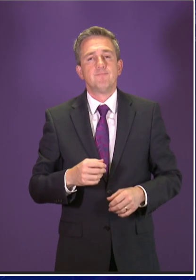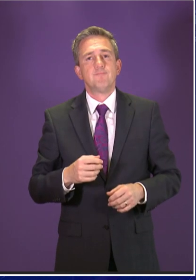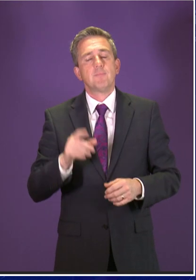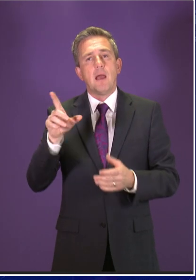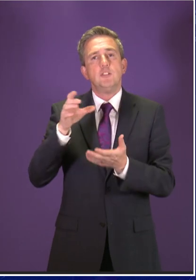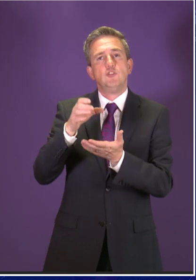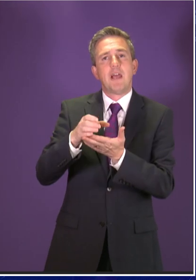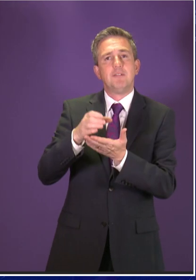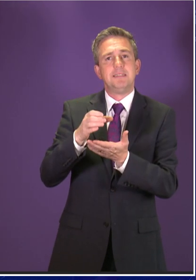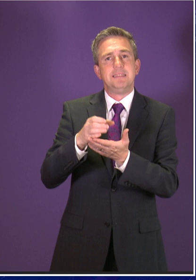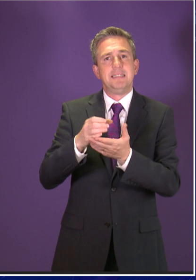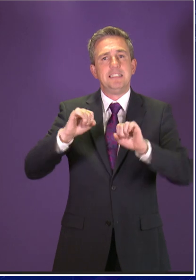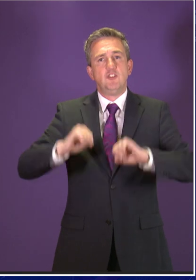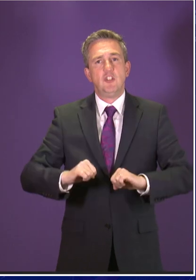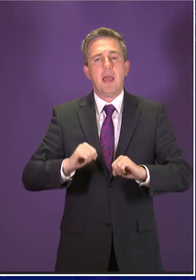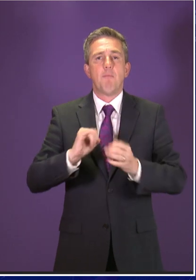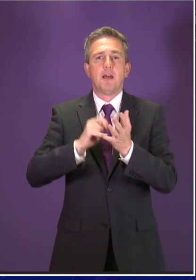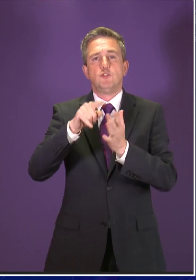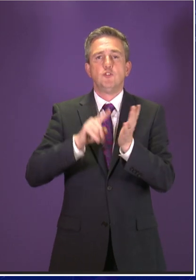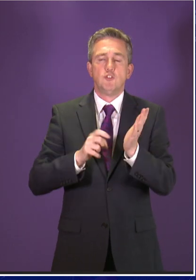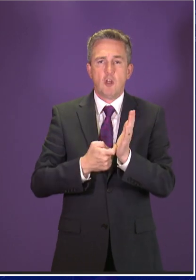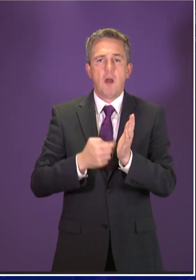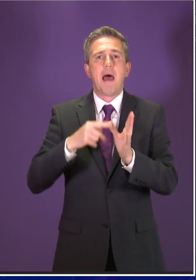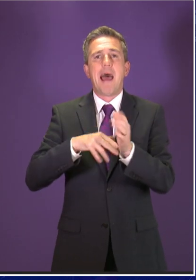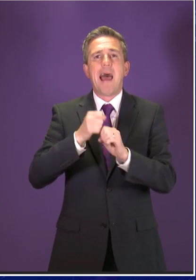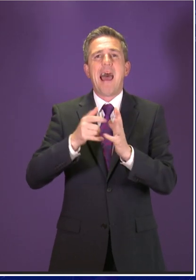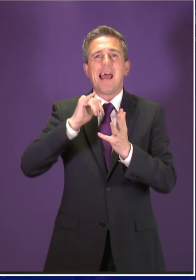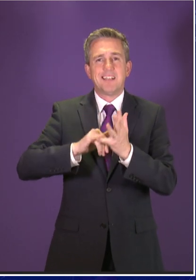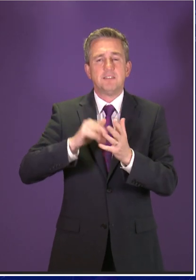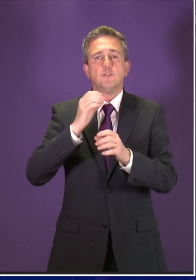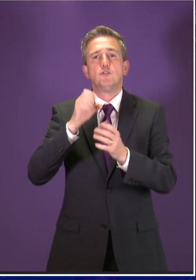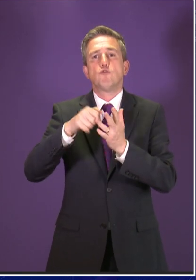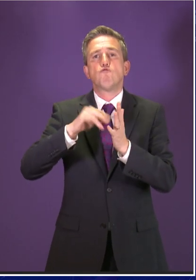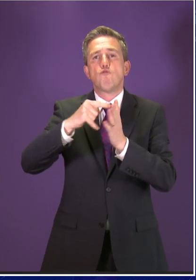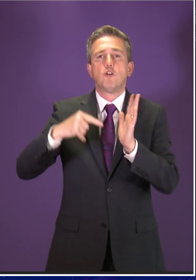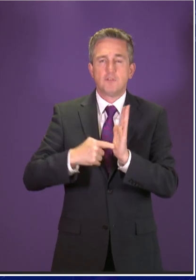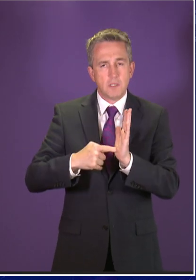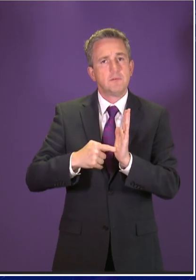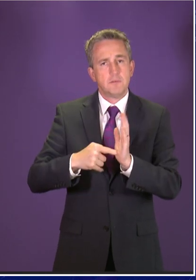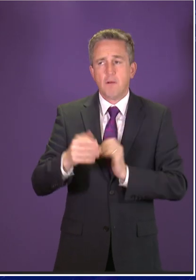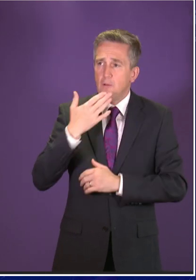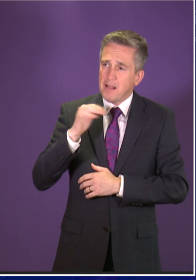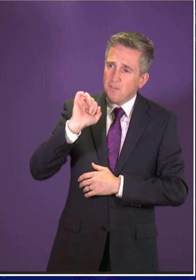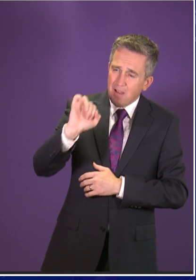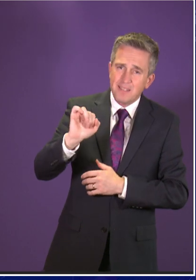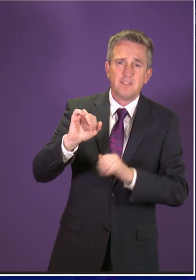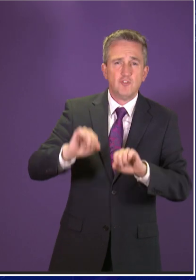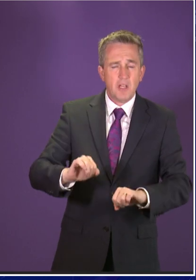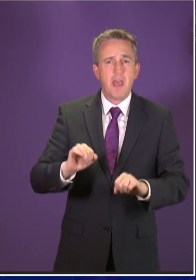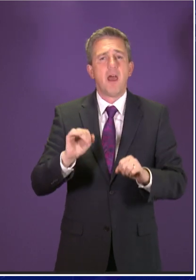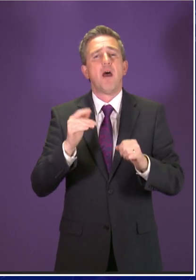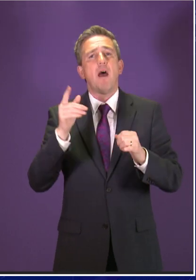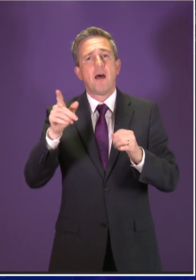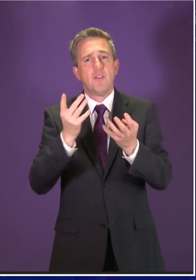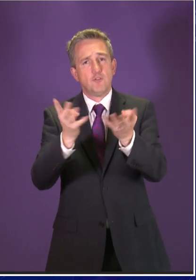charity chaired by Sir Angus Grosset. On behalf of the founding partners, I'd like to thank Sir Angus and the trustees of the Summit